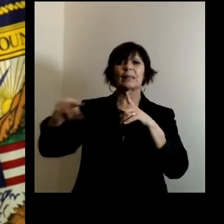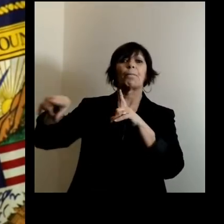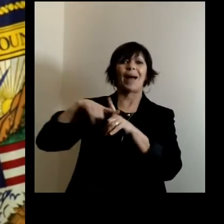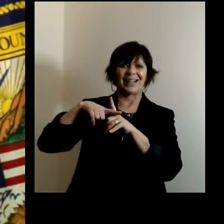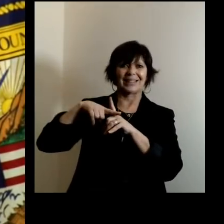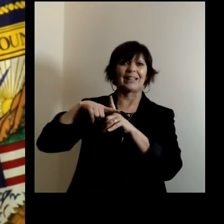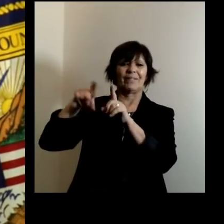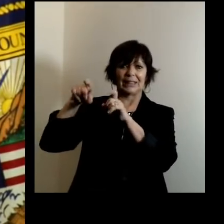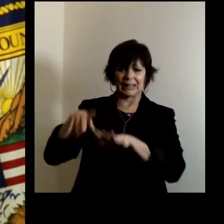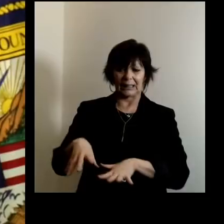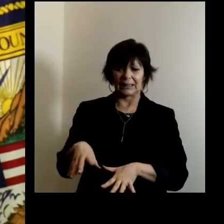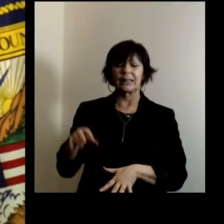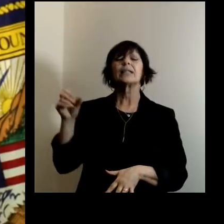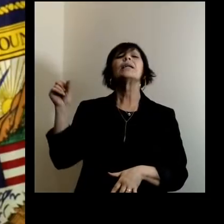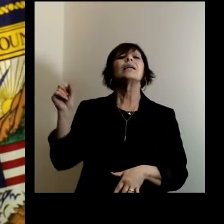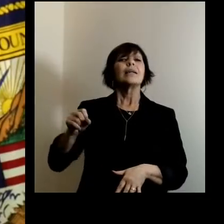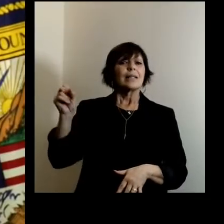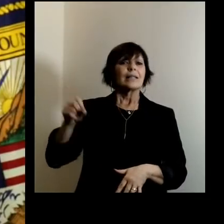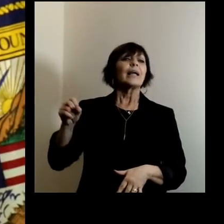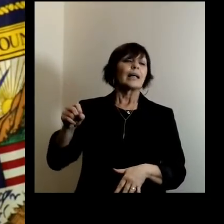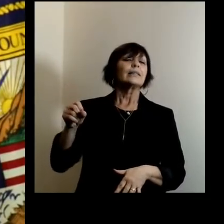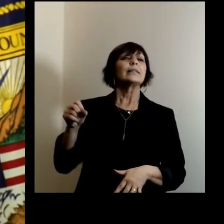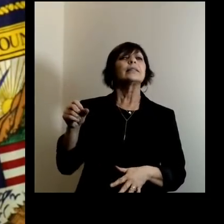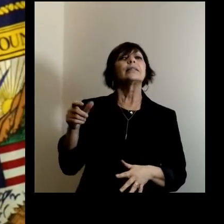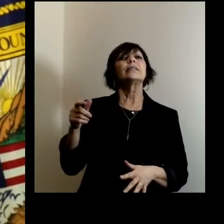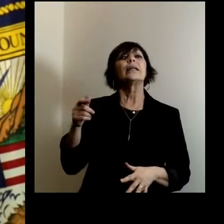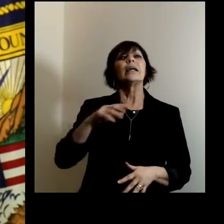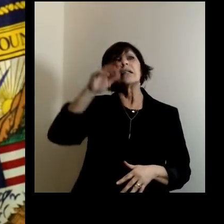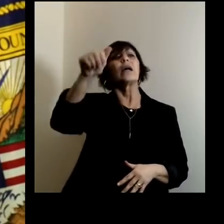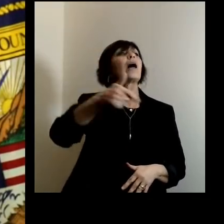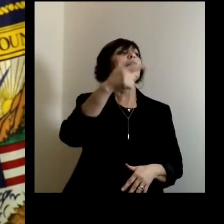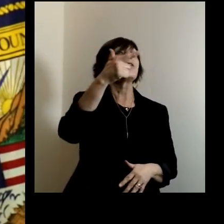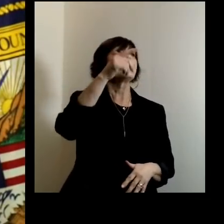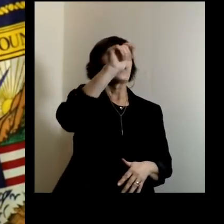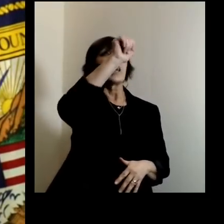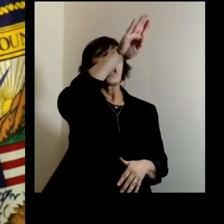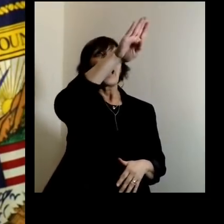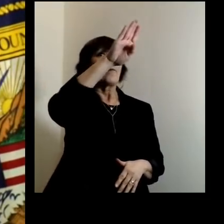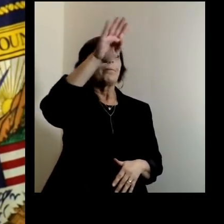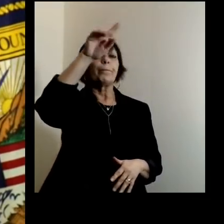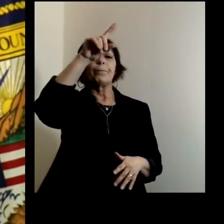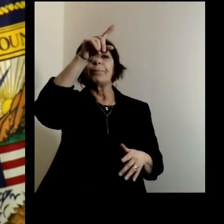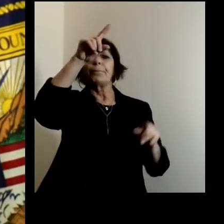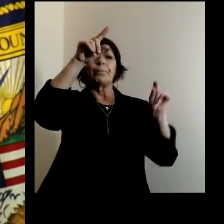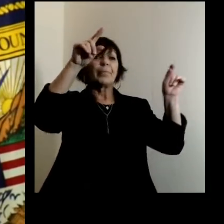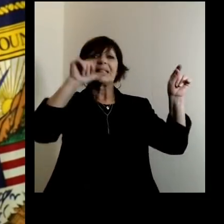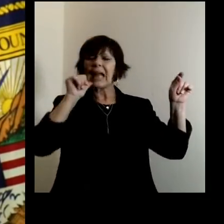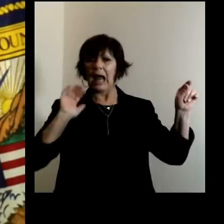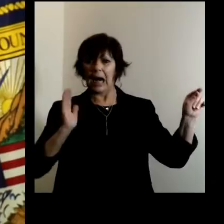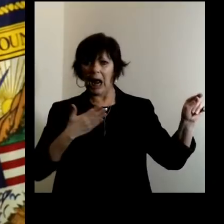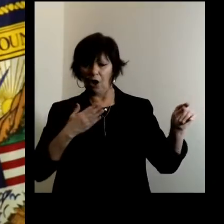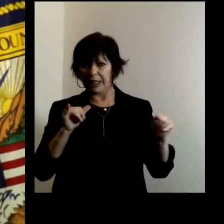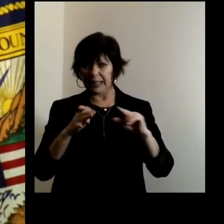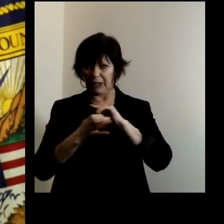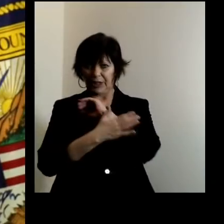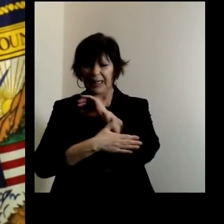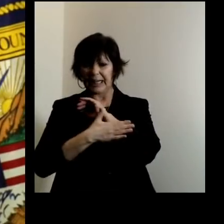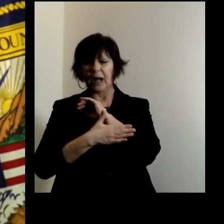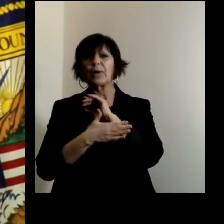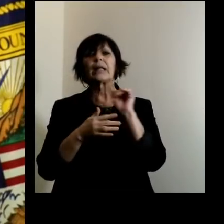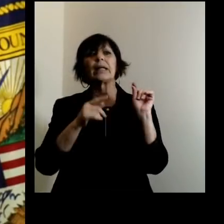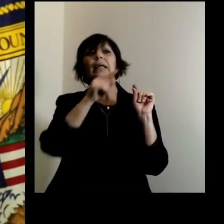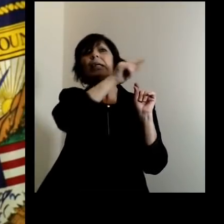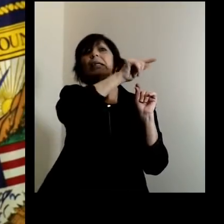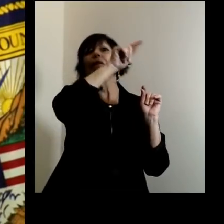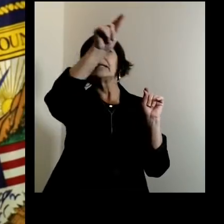test. Even though if they get tested by a commercial lab, a lab that is not run by Erie County, they'll